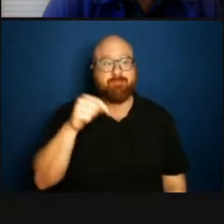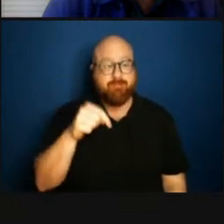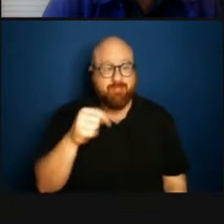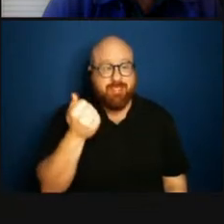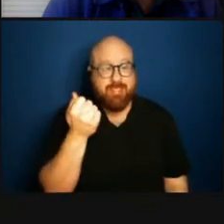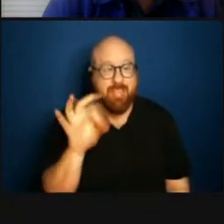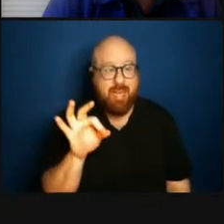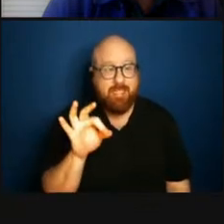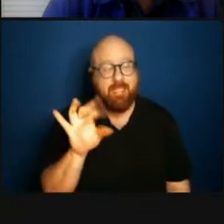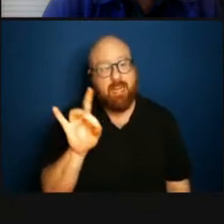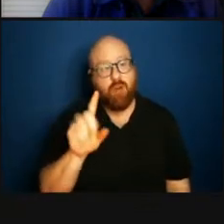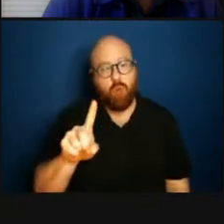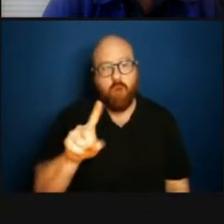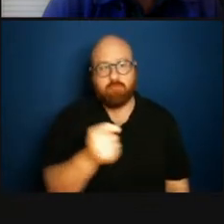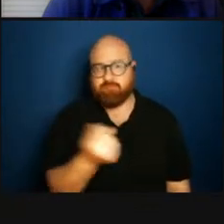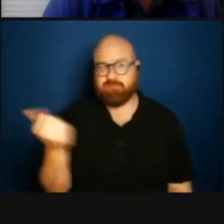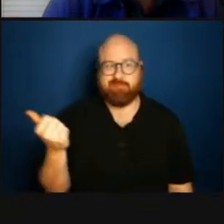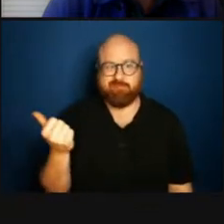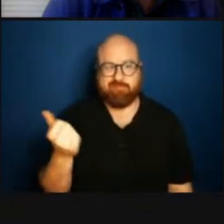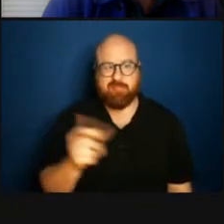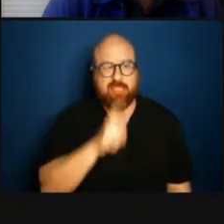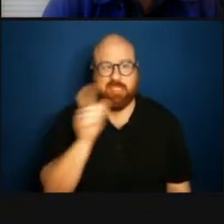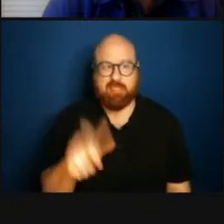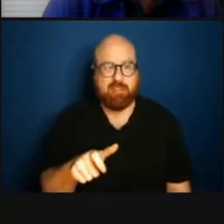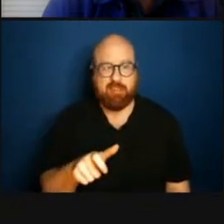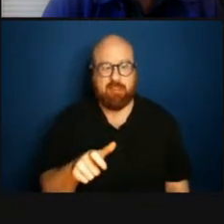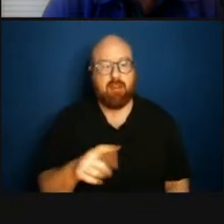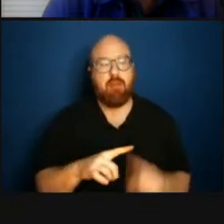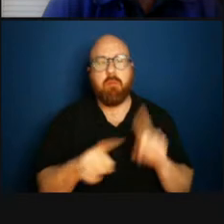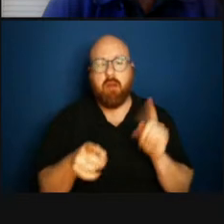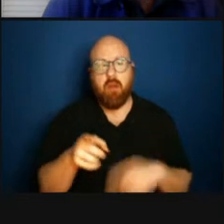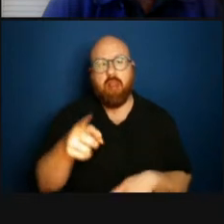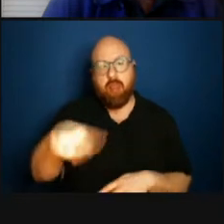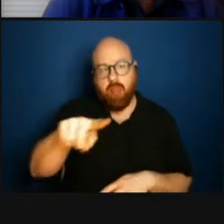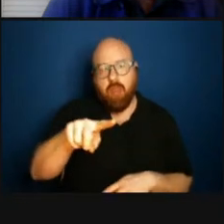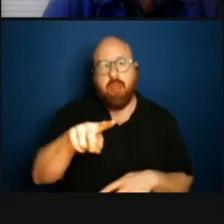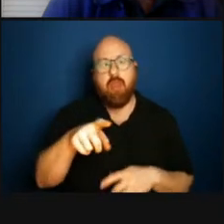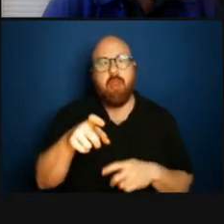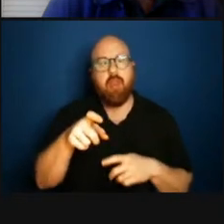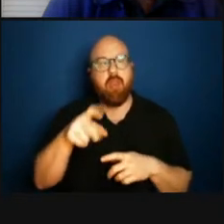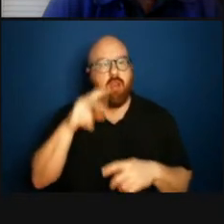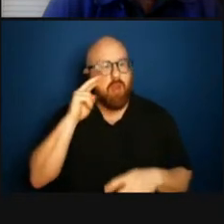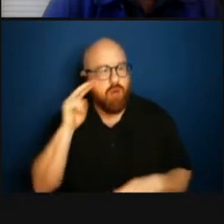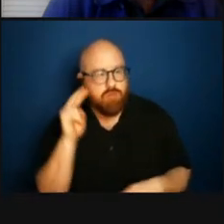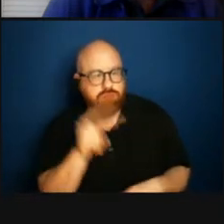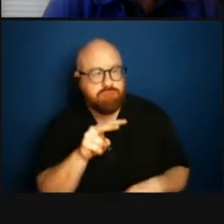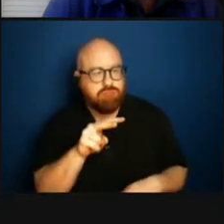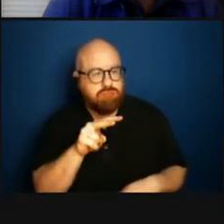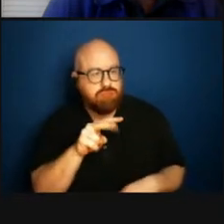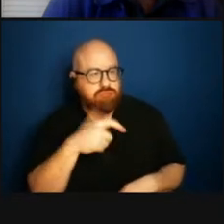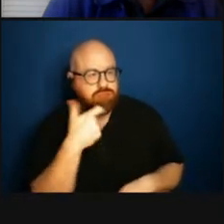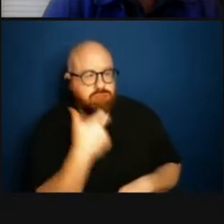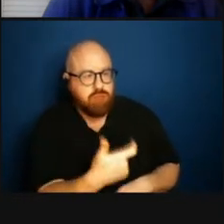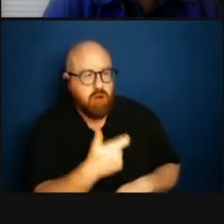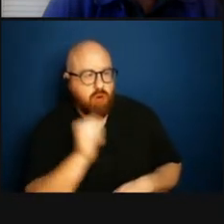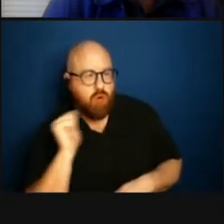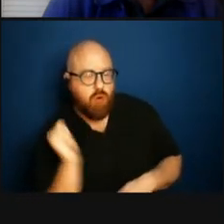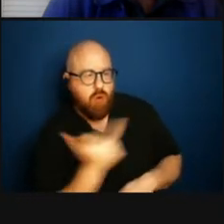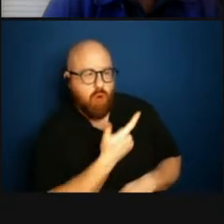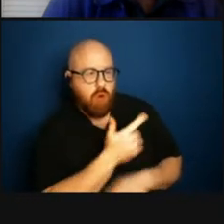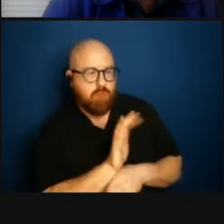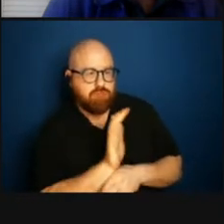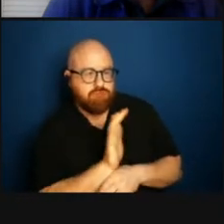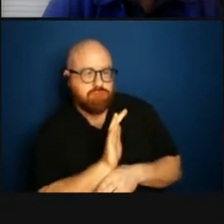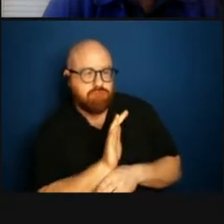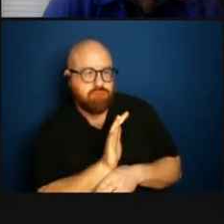as a cost-saving measure, but they managed to look at every film and censor it. They were started in the First World War,